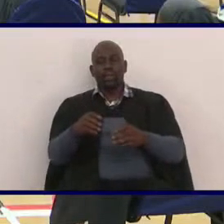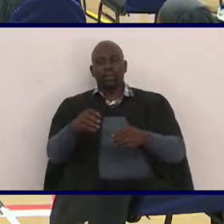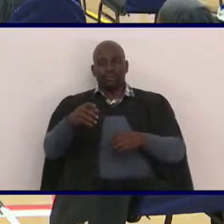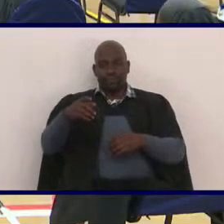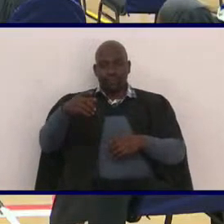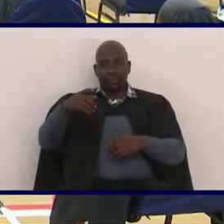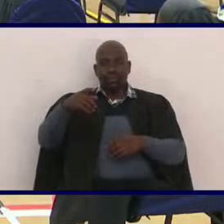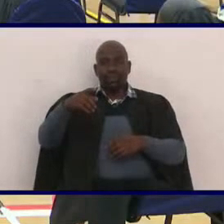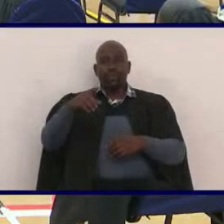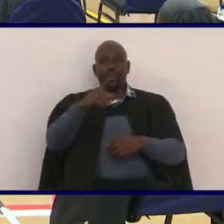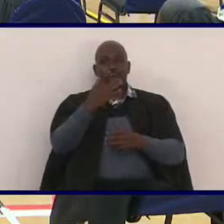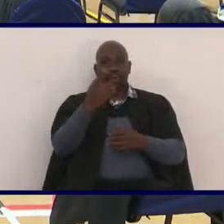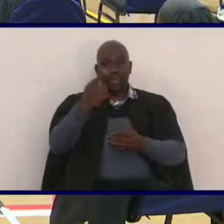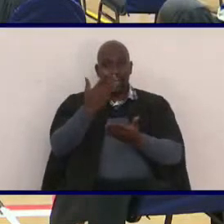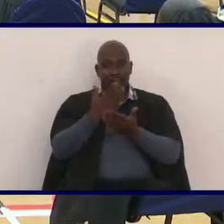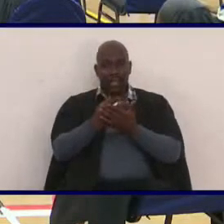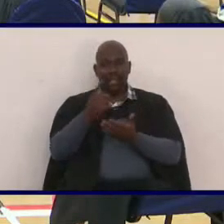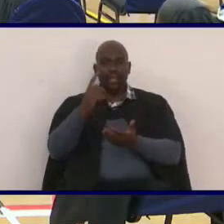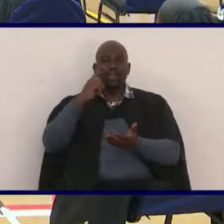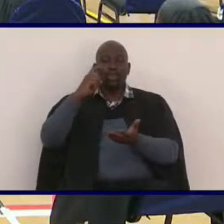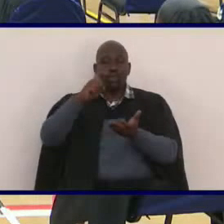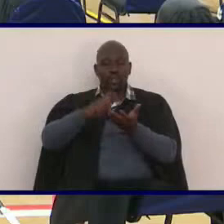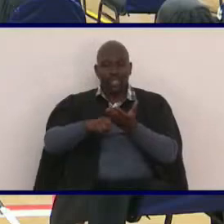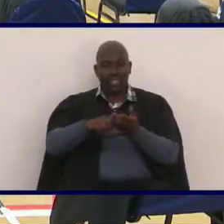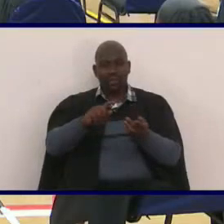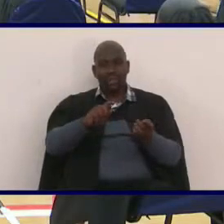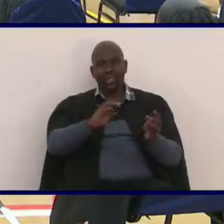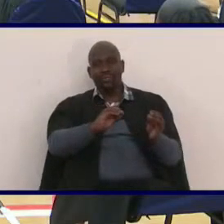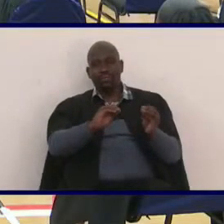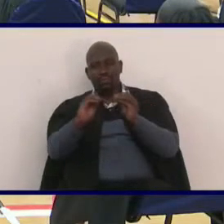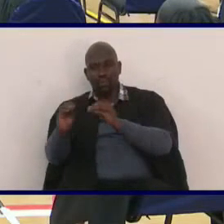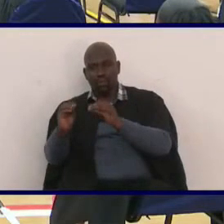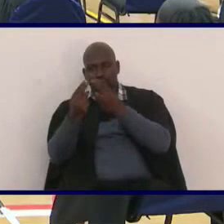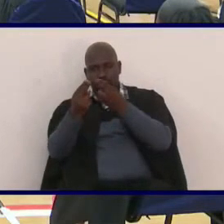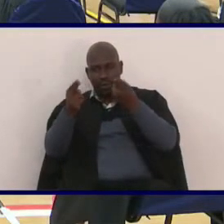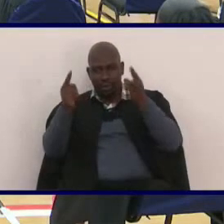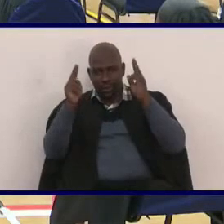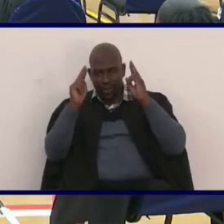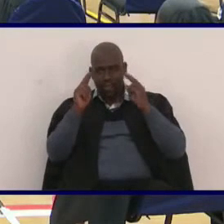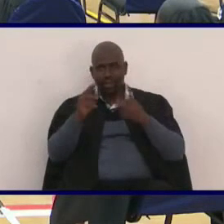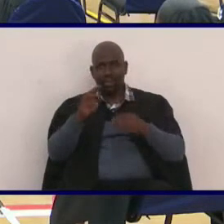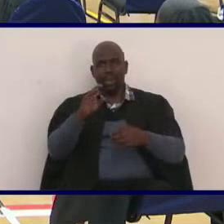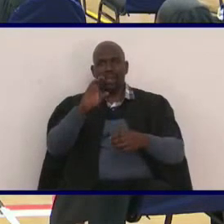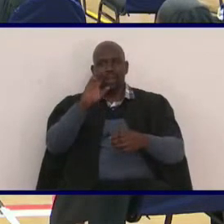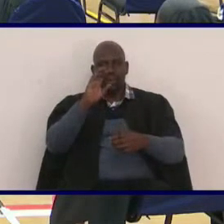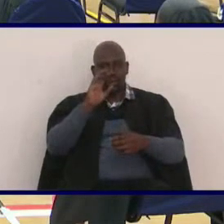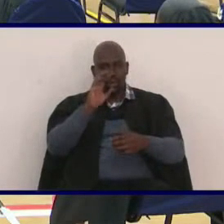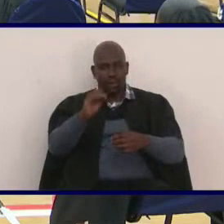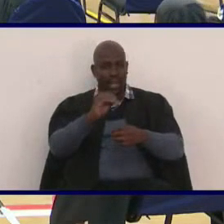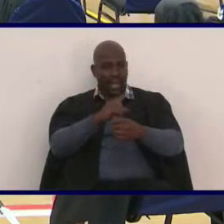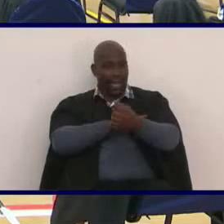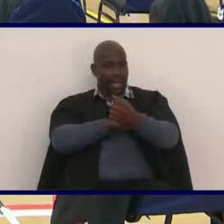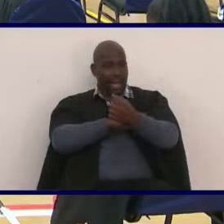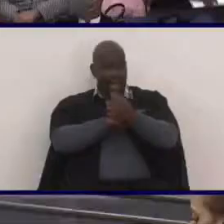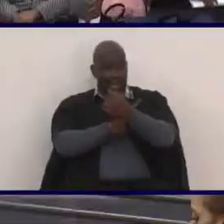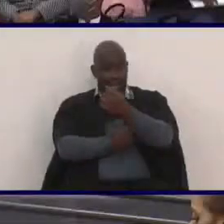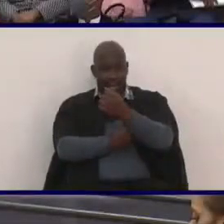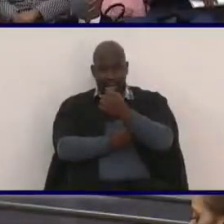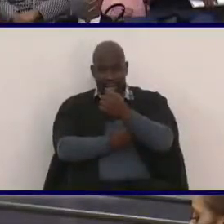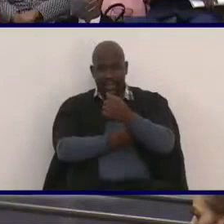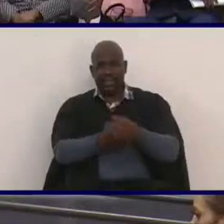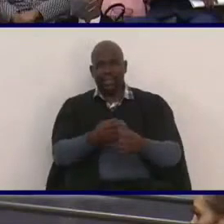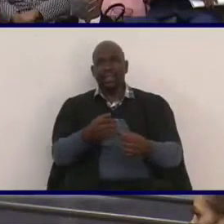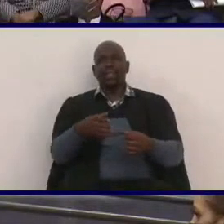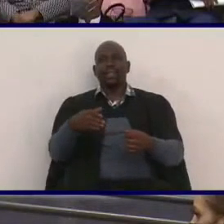is noticeable in the shifts of the university, there is a great energy pulsating for and in our